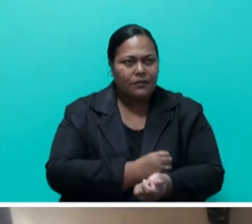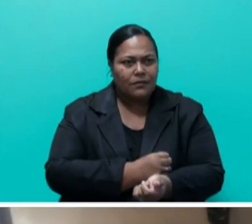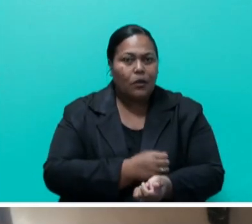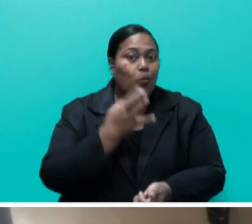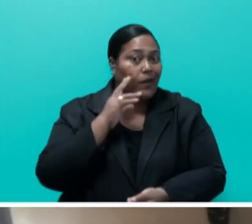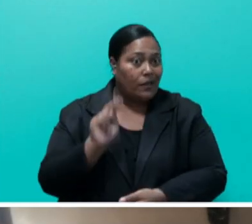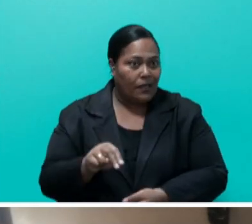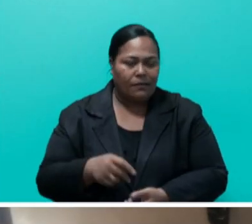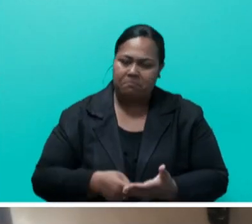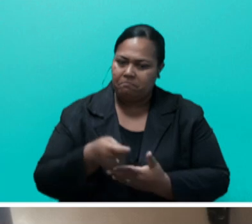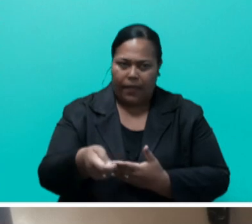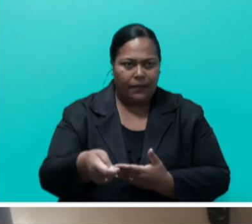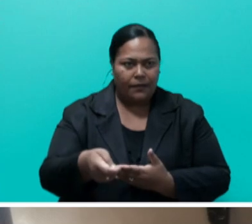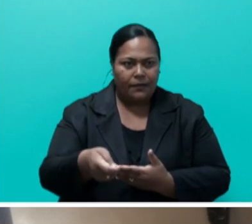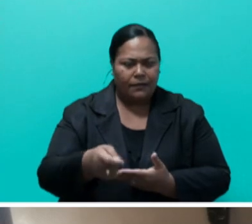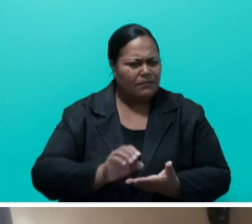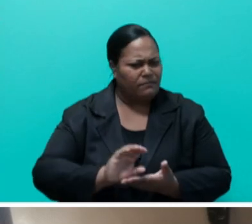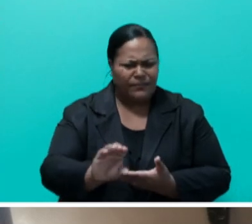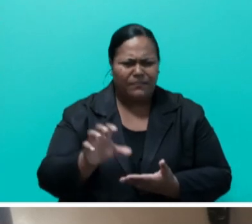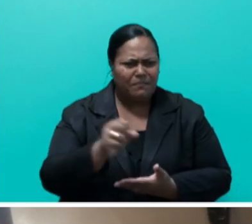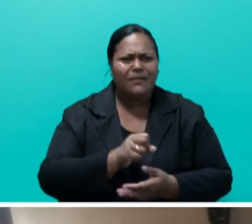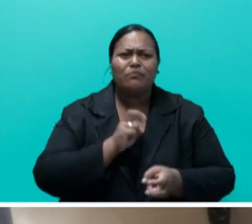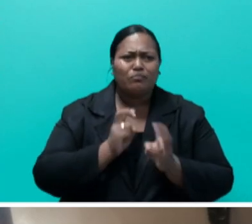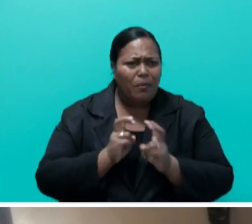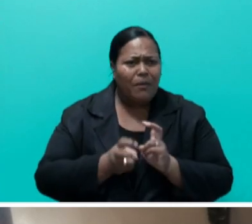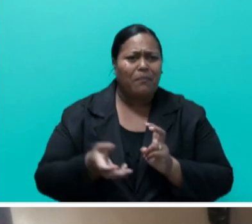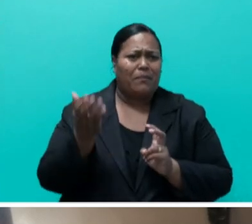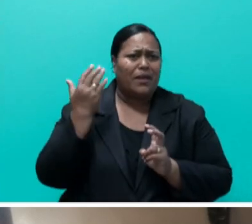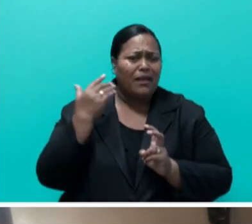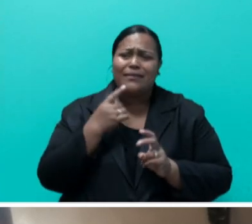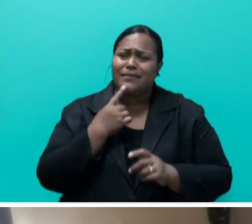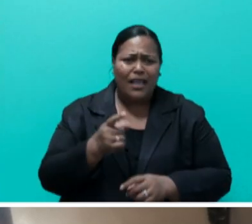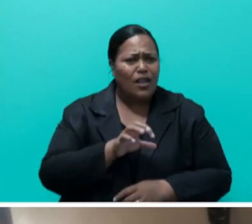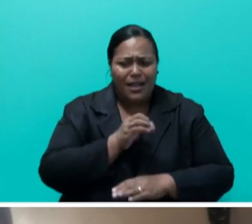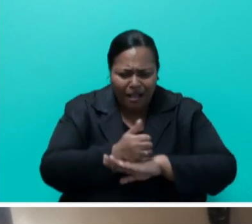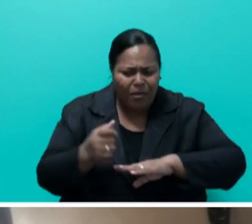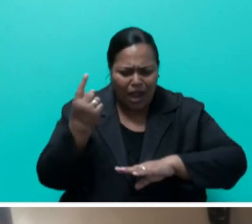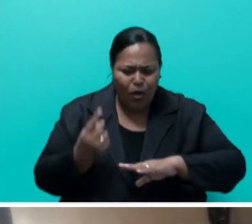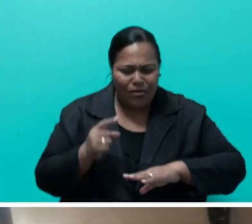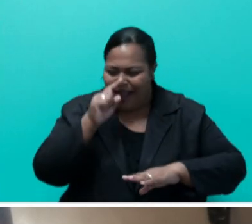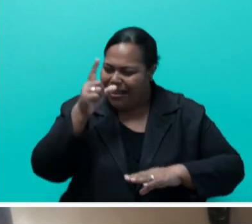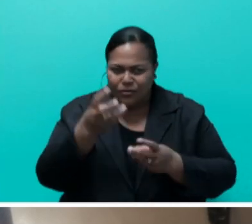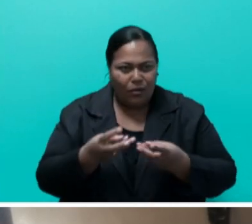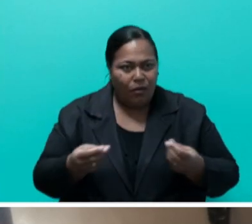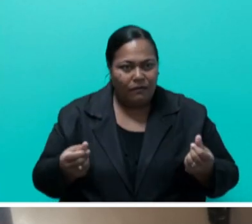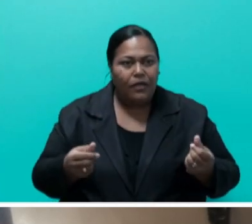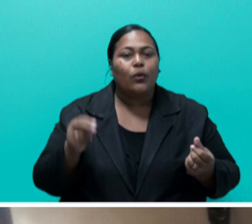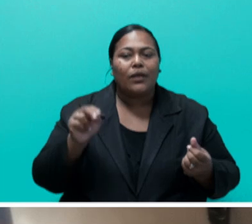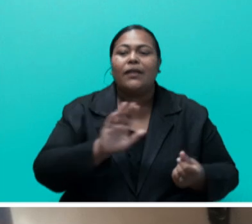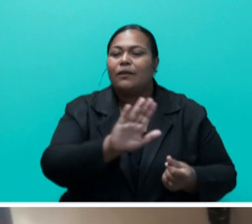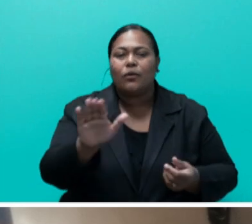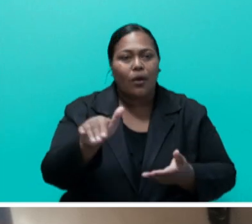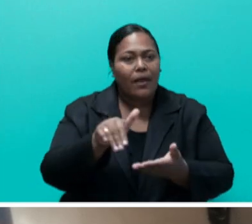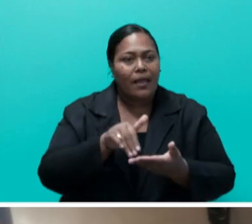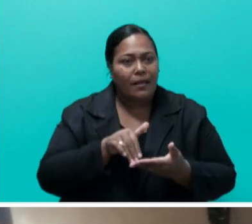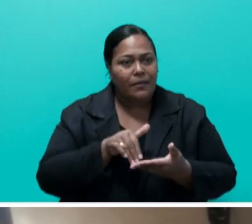appropriate. Because this is a problem I've admitted in the past cannot be dealt by government alone. So we need the help of the Vanua and